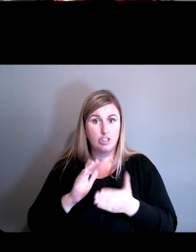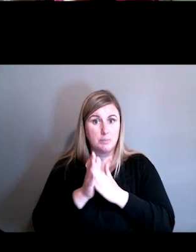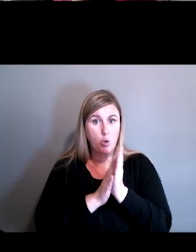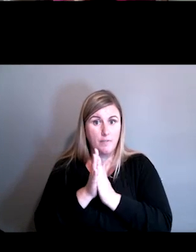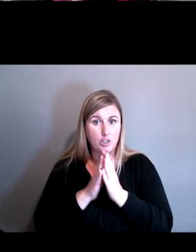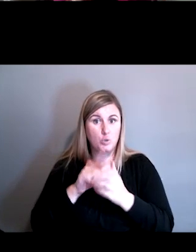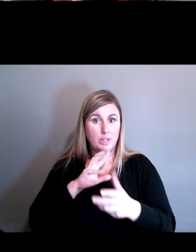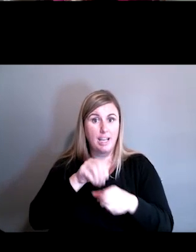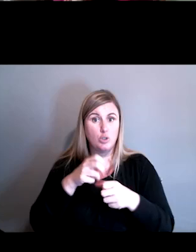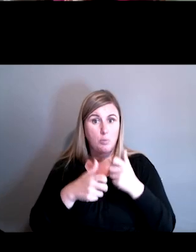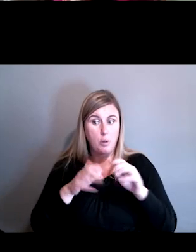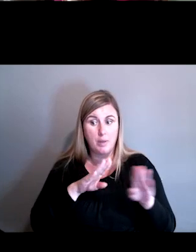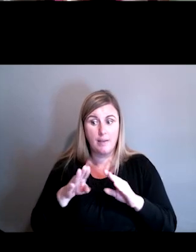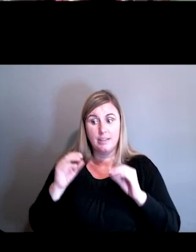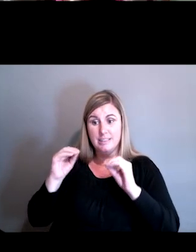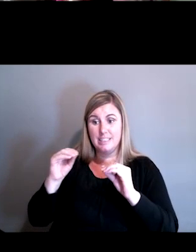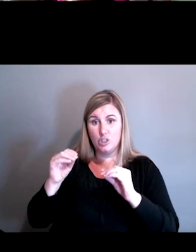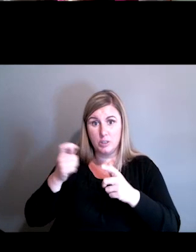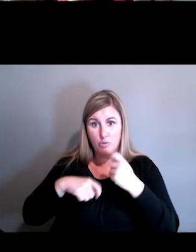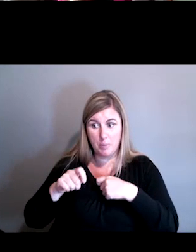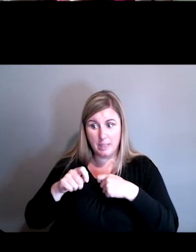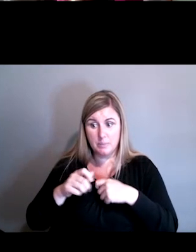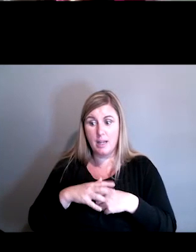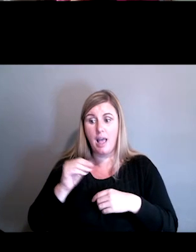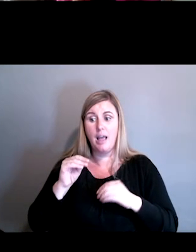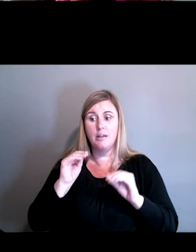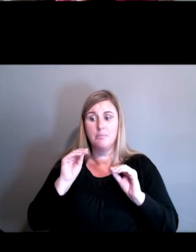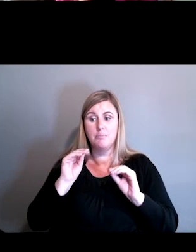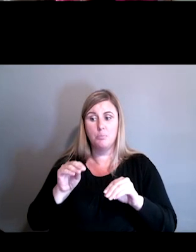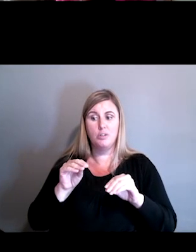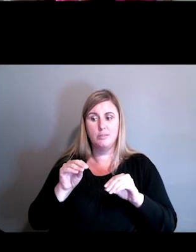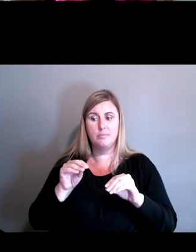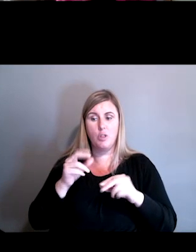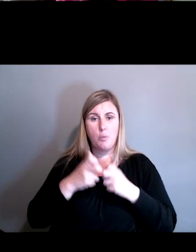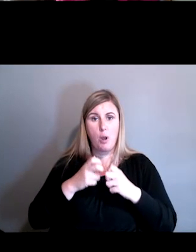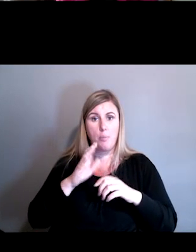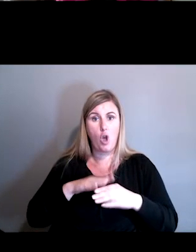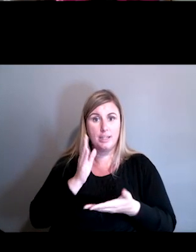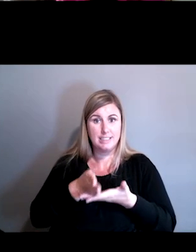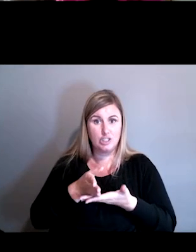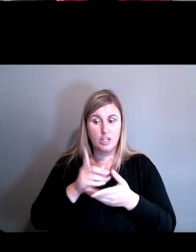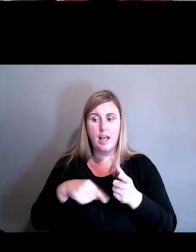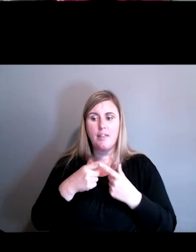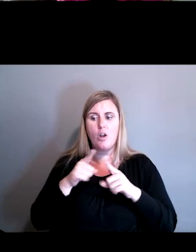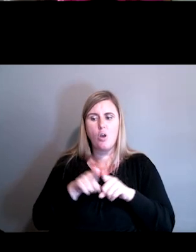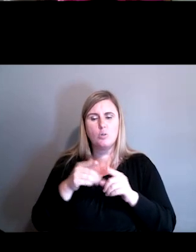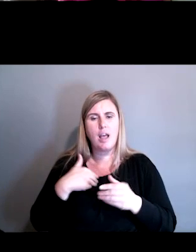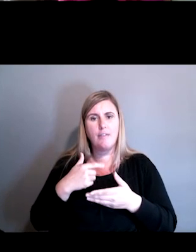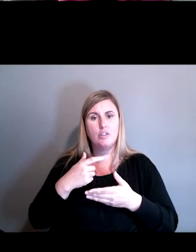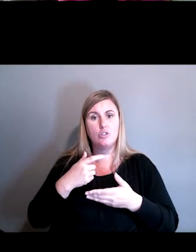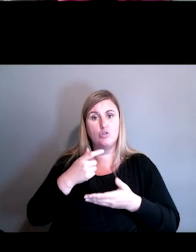and putting that problem on extinction, and then also having treatment integrity and staff training throughout your day.